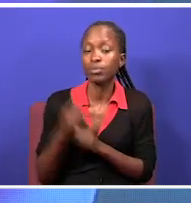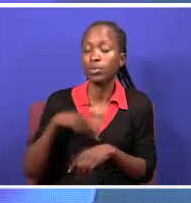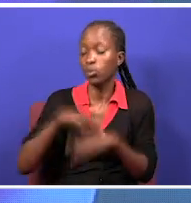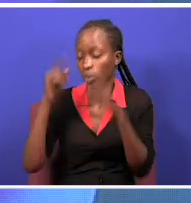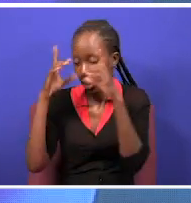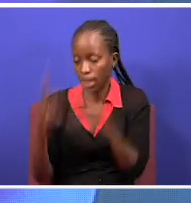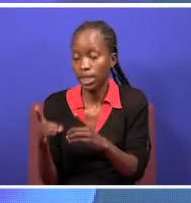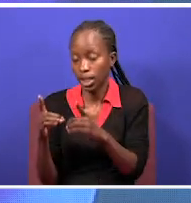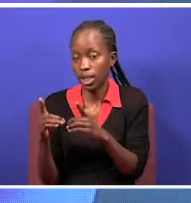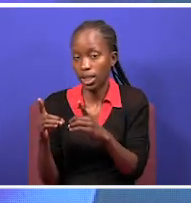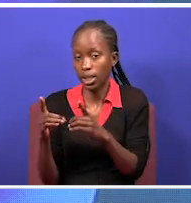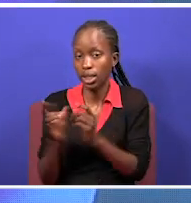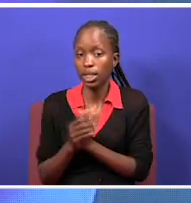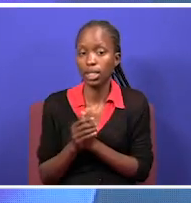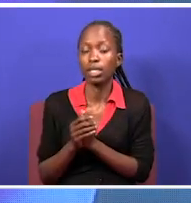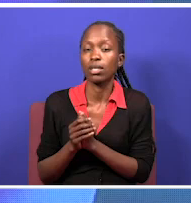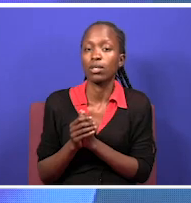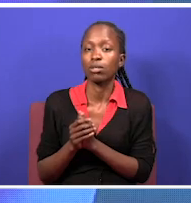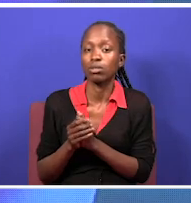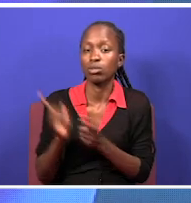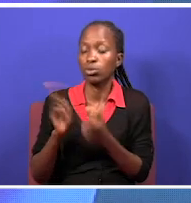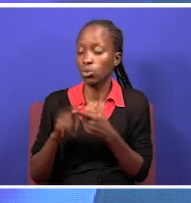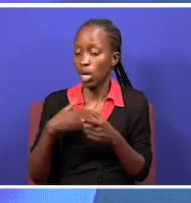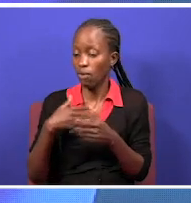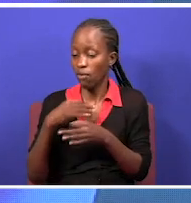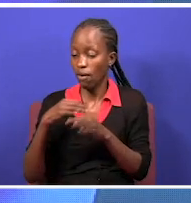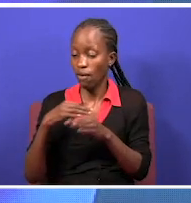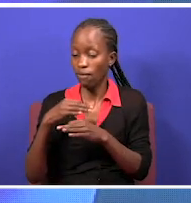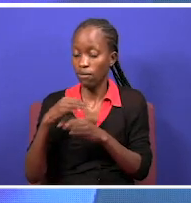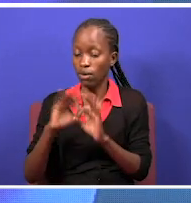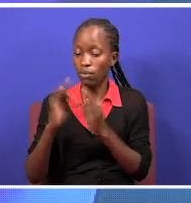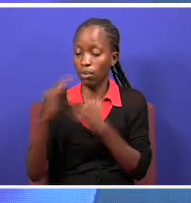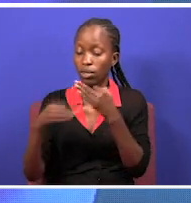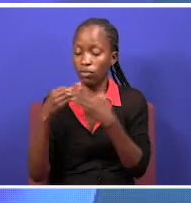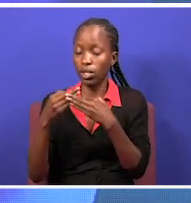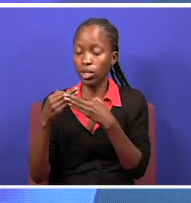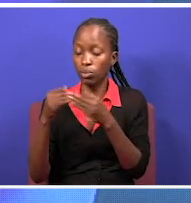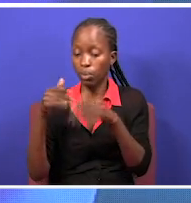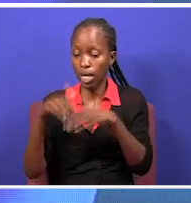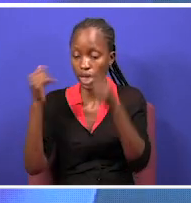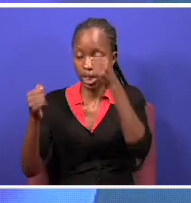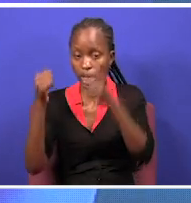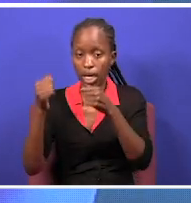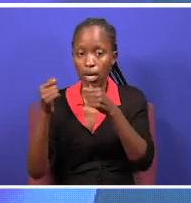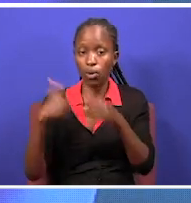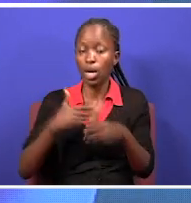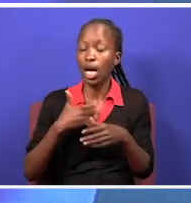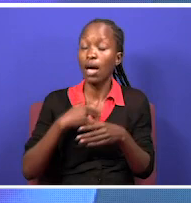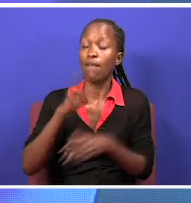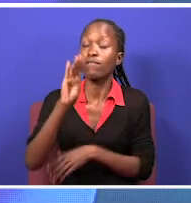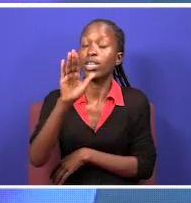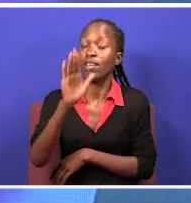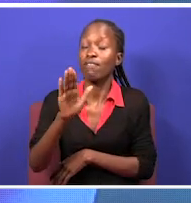decided to do our devotion in the car in the morning. So we had 45 minutes